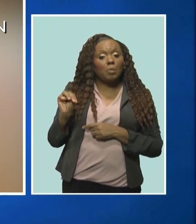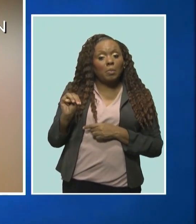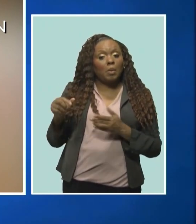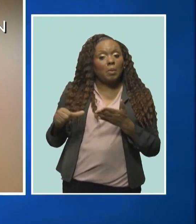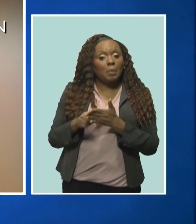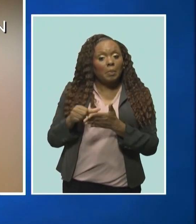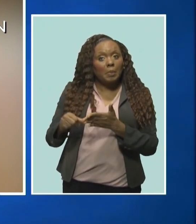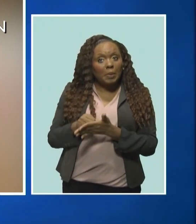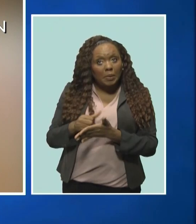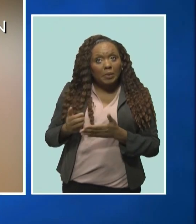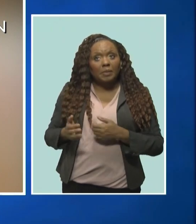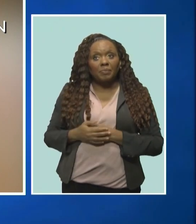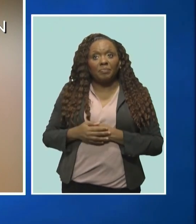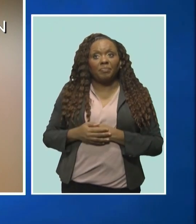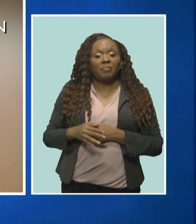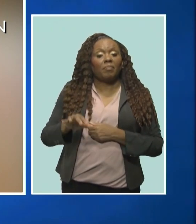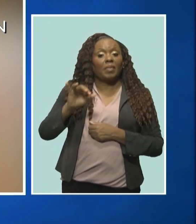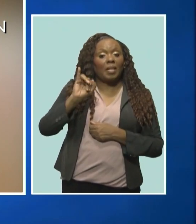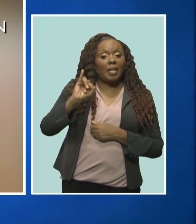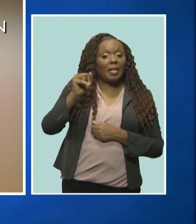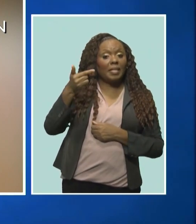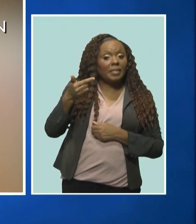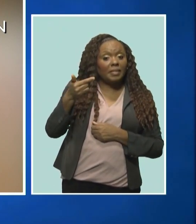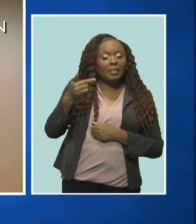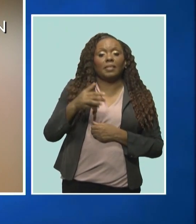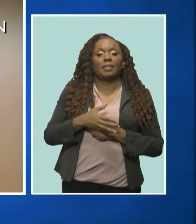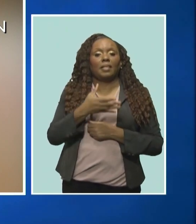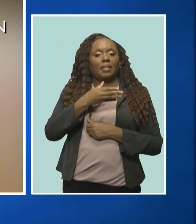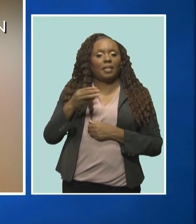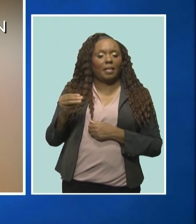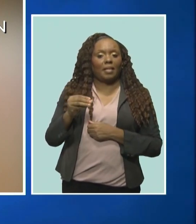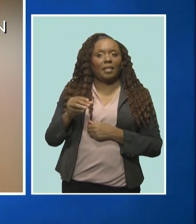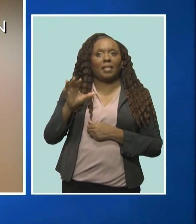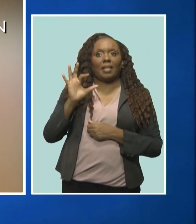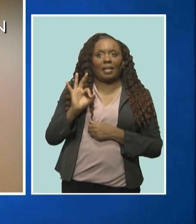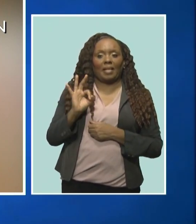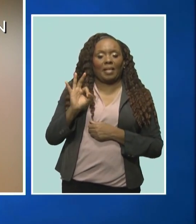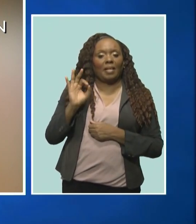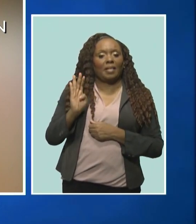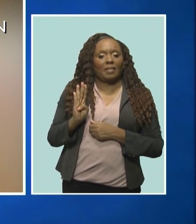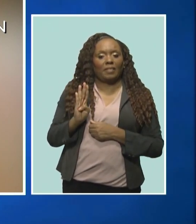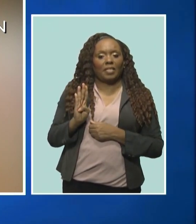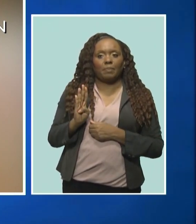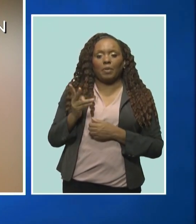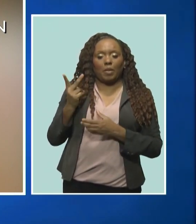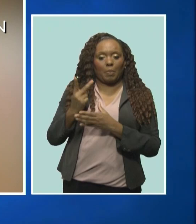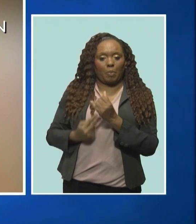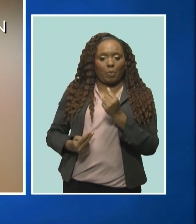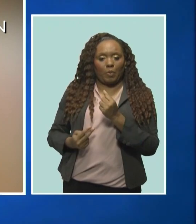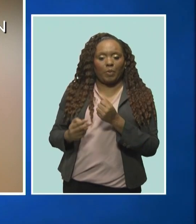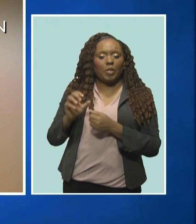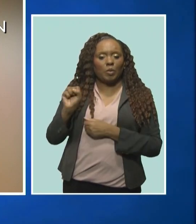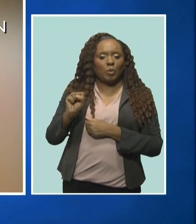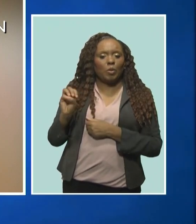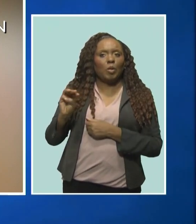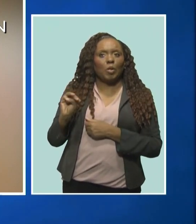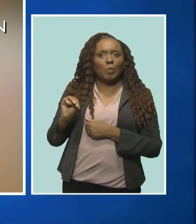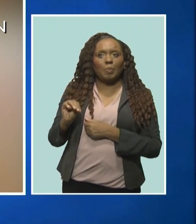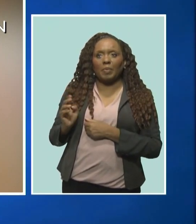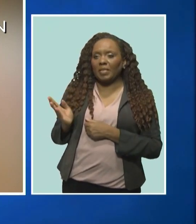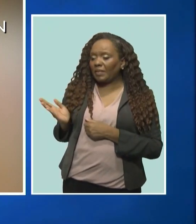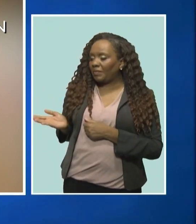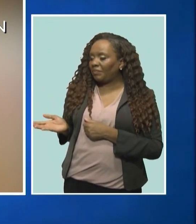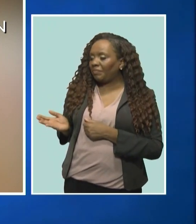38@gmail.com. The Instagram, it would be just King B 38, and the other one would be